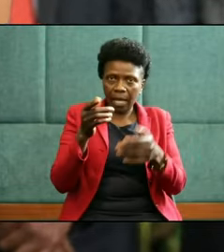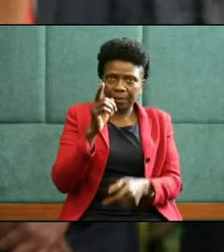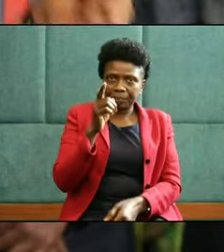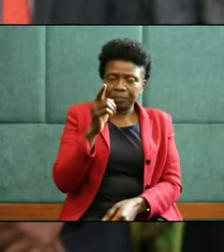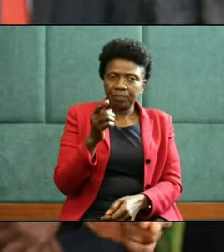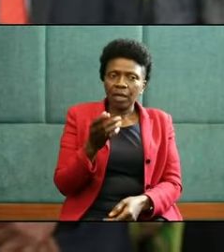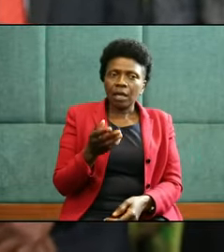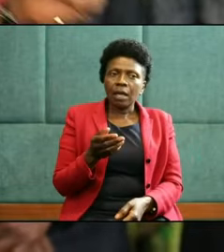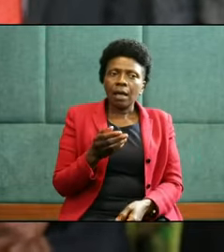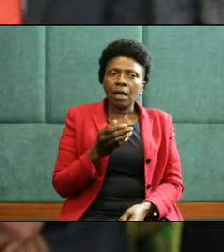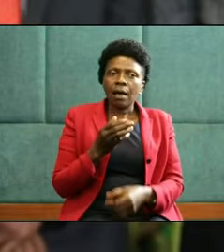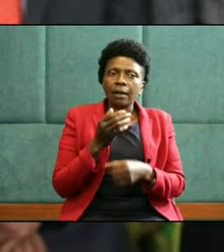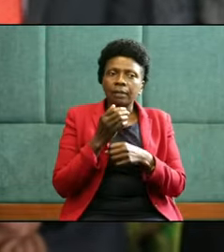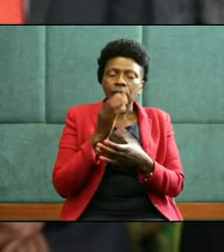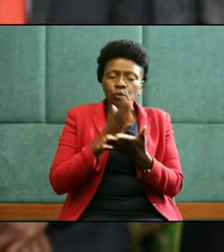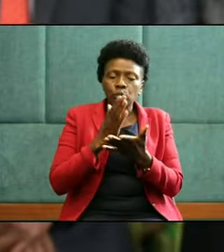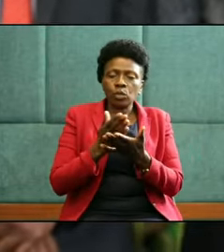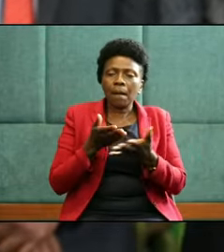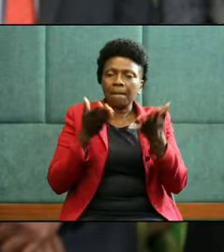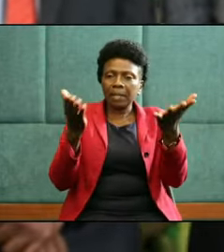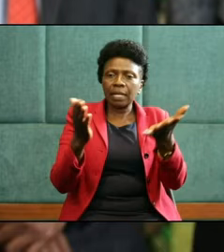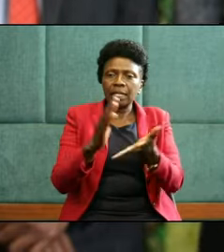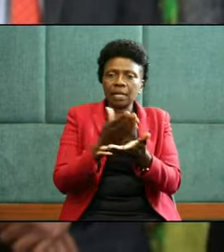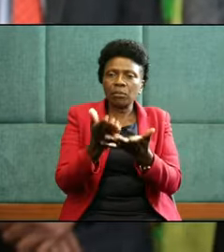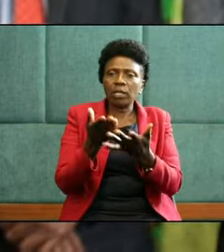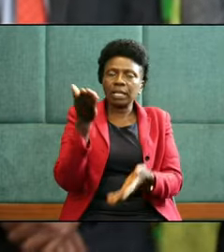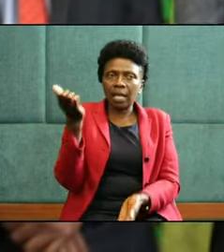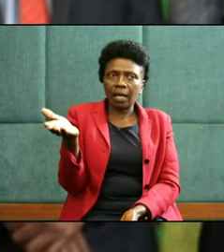sure I bring somebody as well.